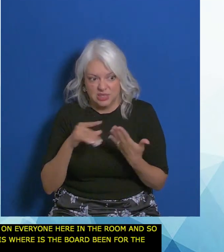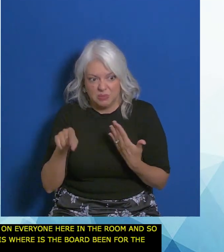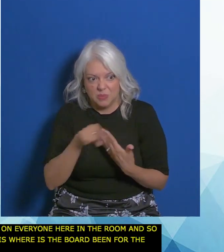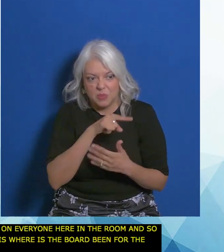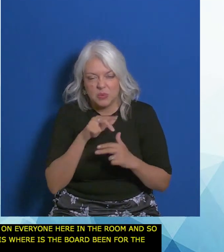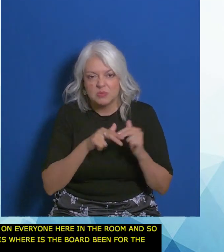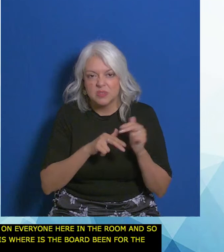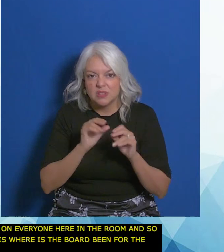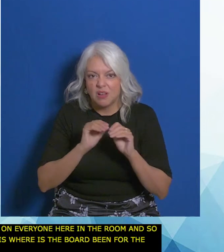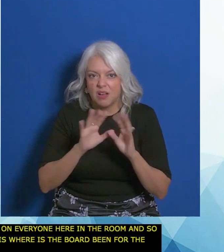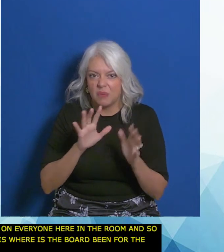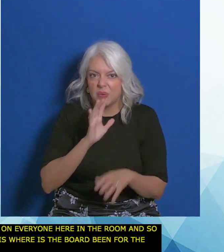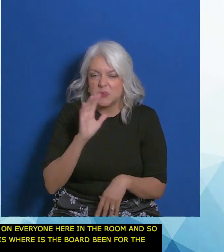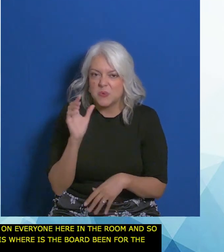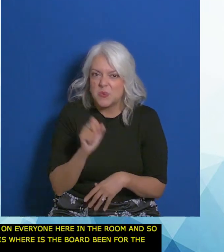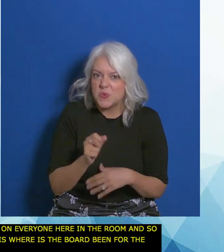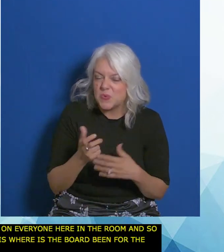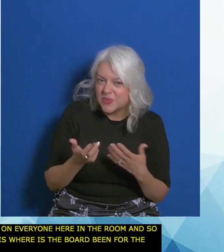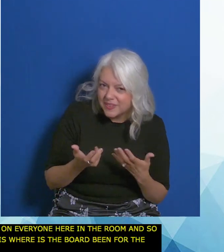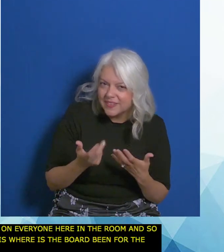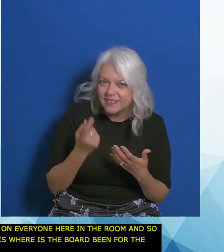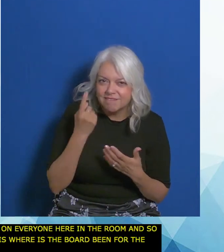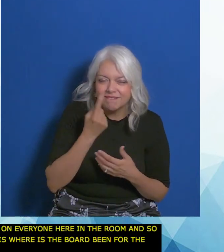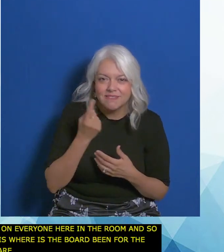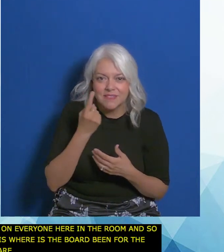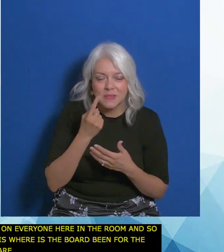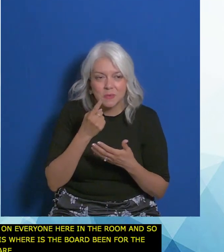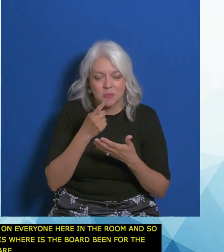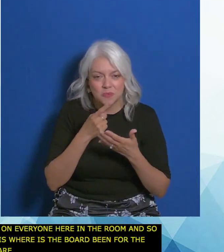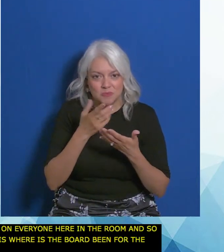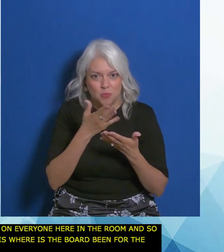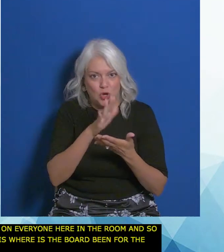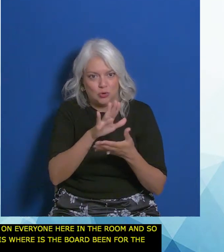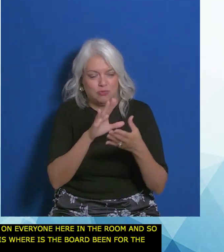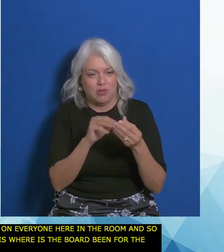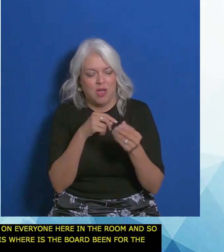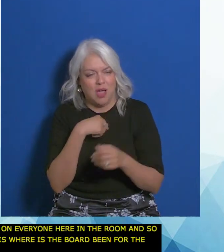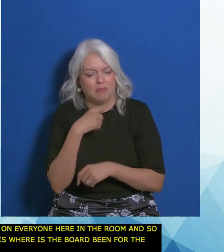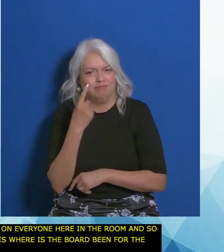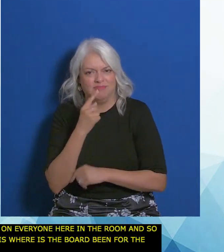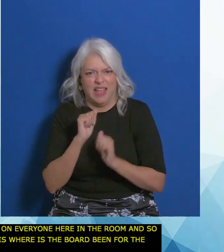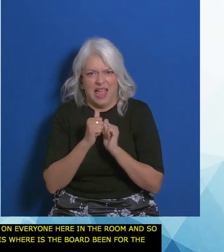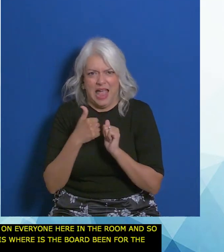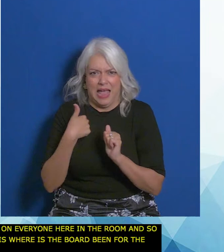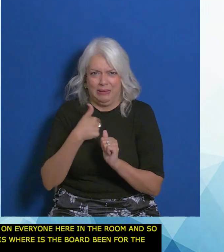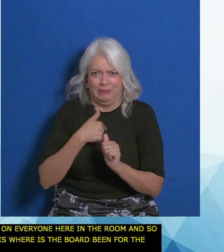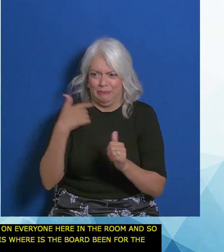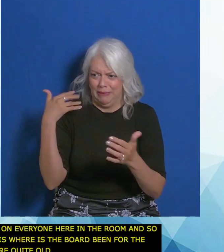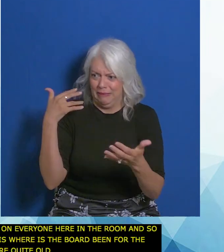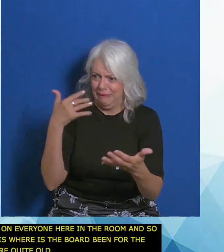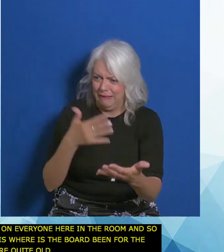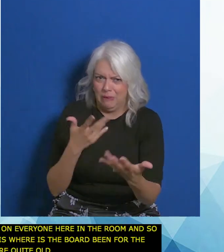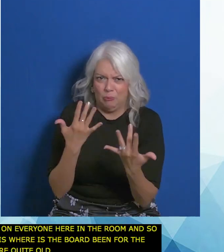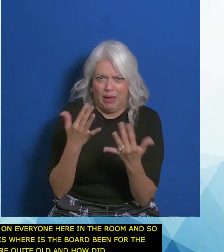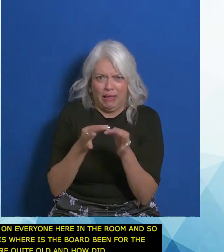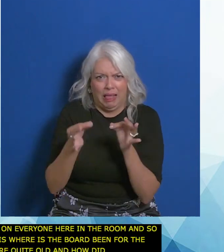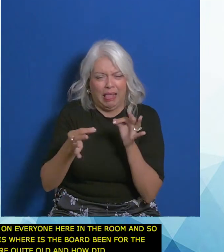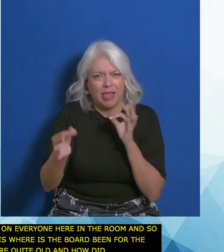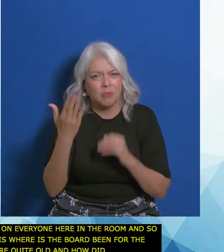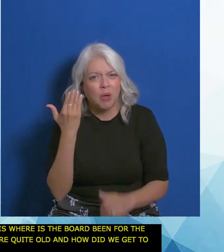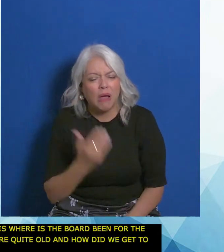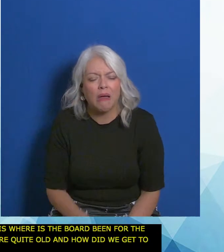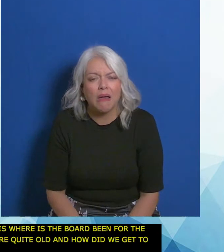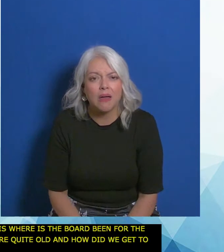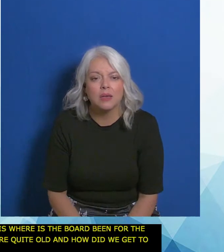buildings obviously are quite old, based on the comments that you've made. How did we get to this point?